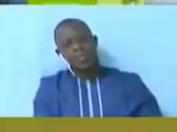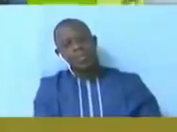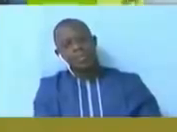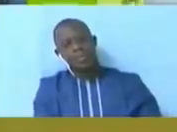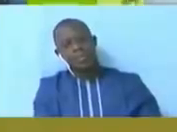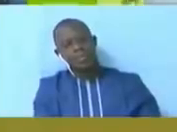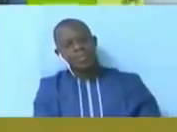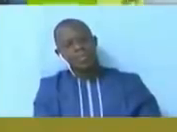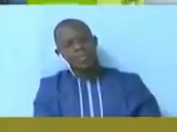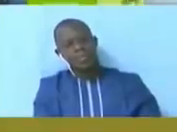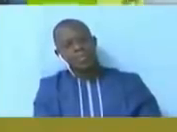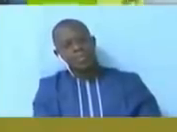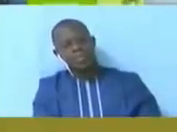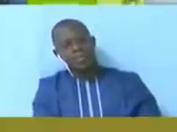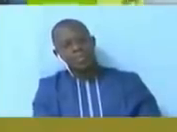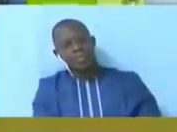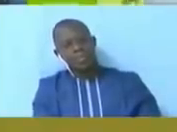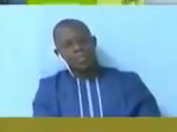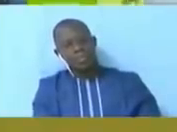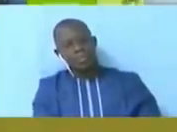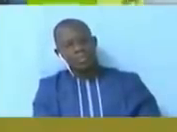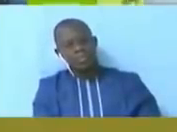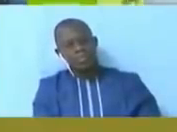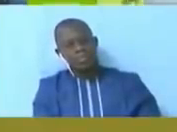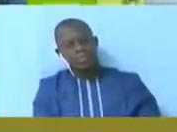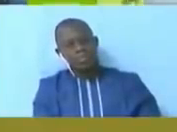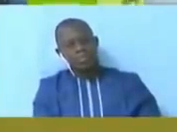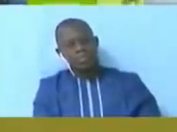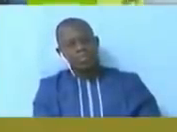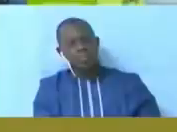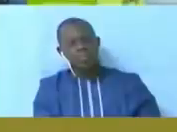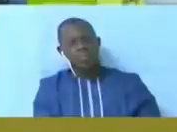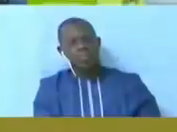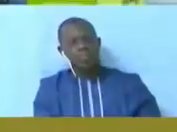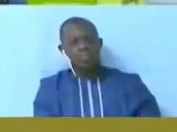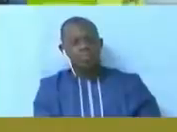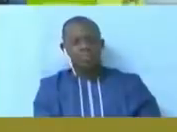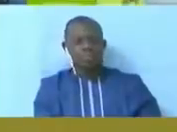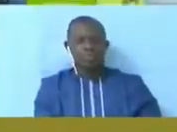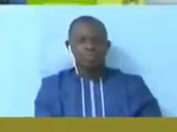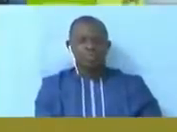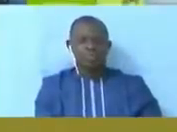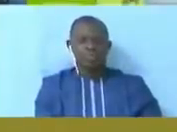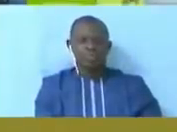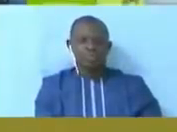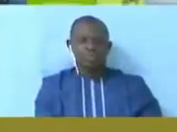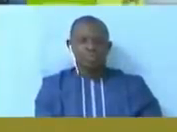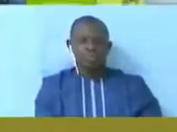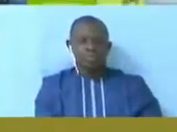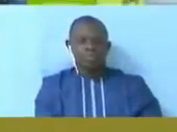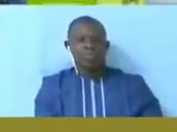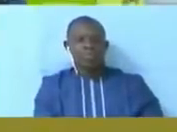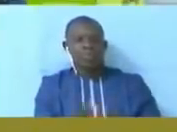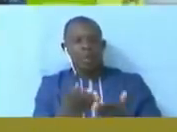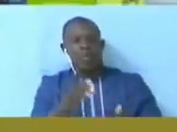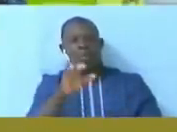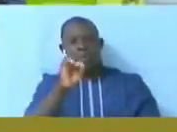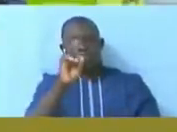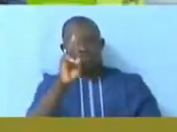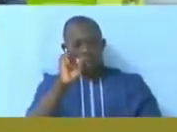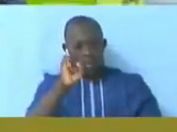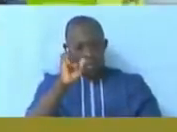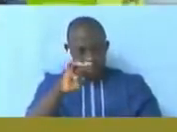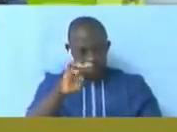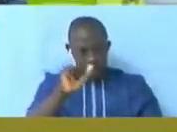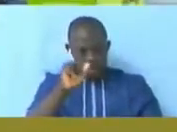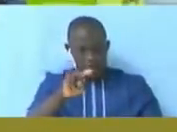kari mole me ya lonko akira mo kole on tibari mbulobe la la kanne. So Usman said, please don't reply to